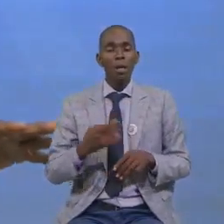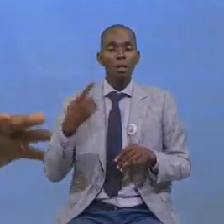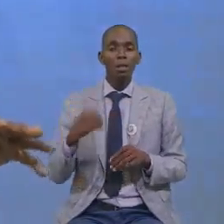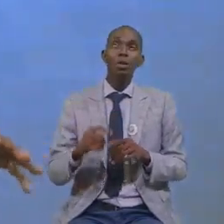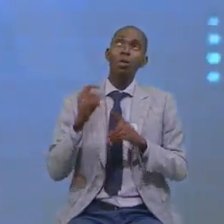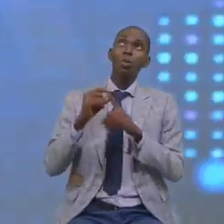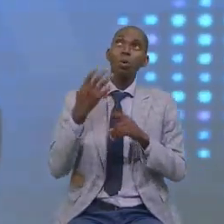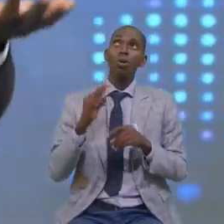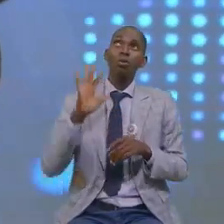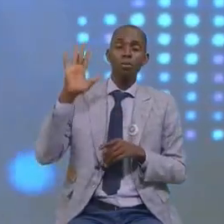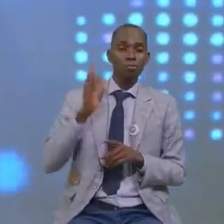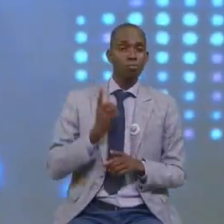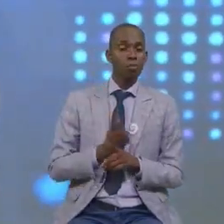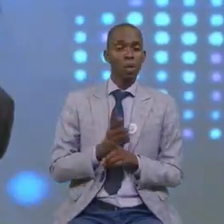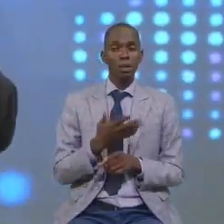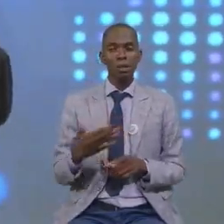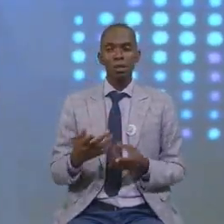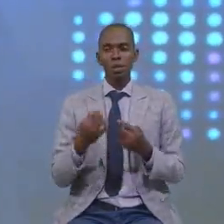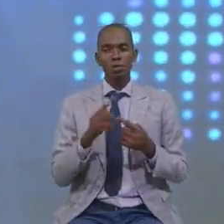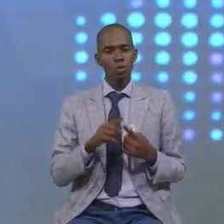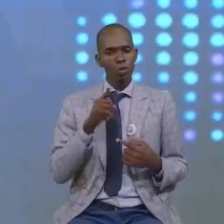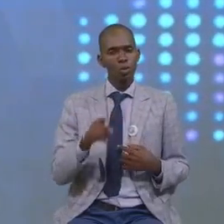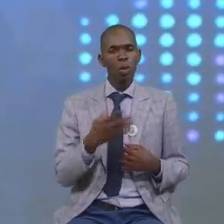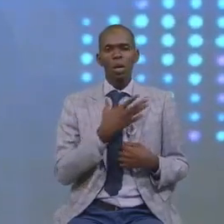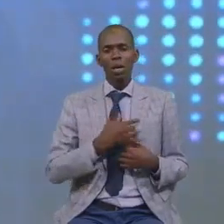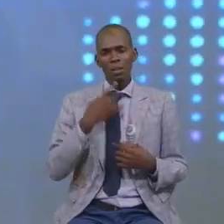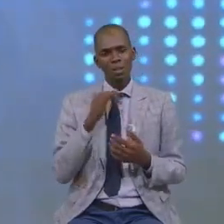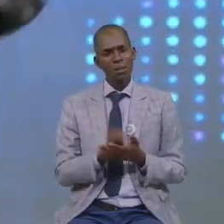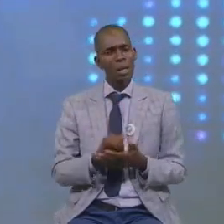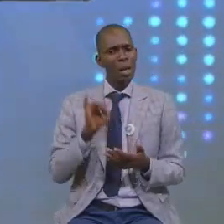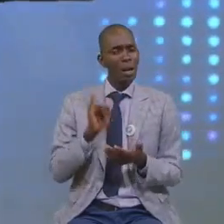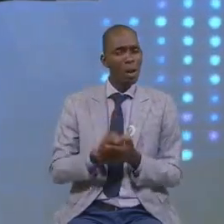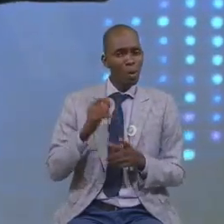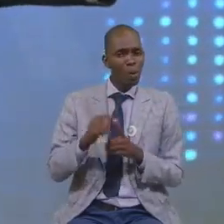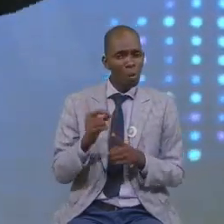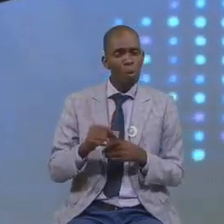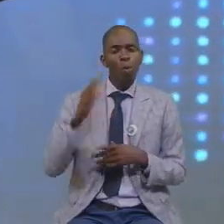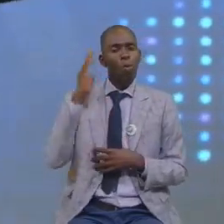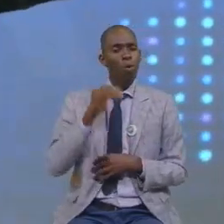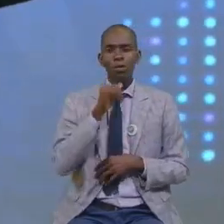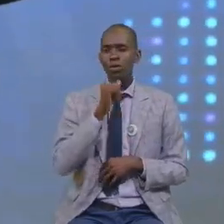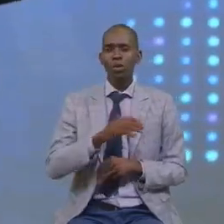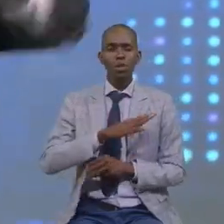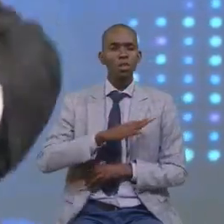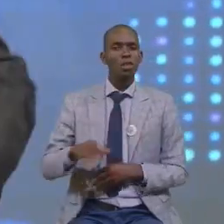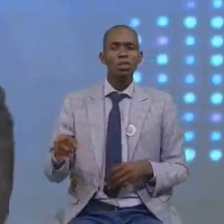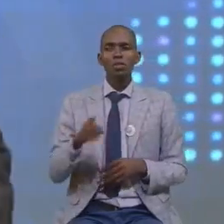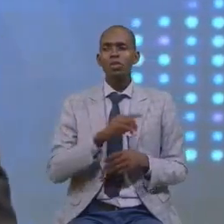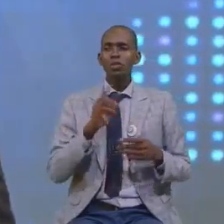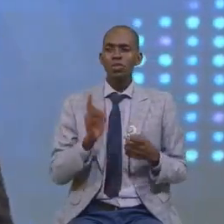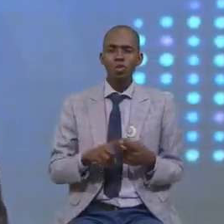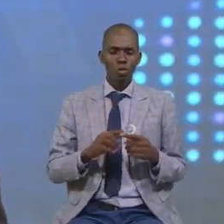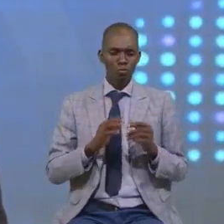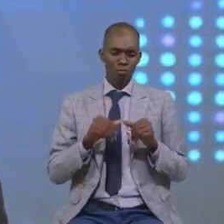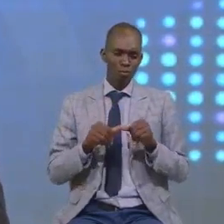uprightness comes to you. And it says that word will not leave you to remain the way